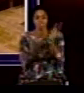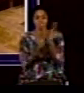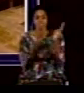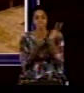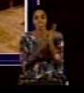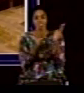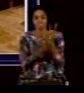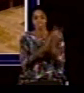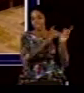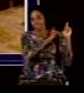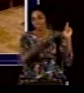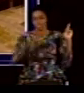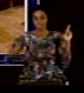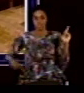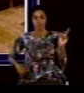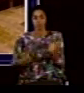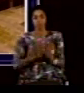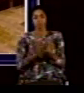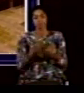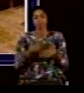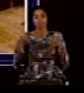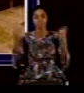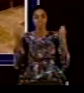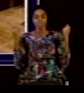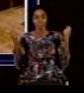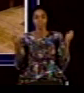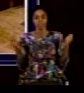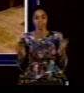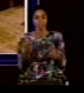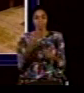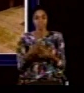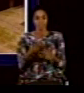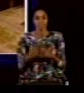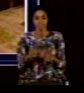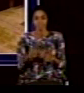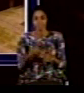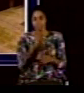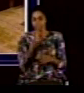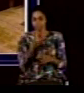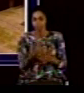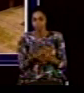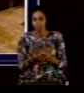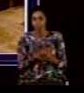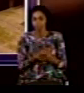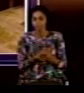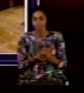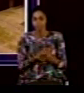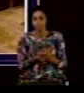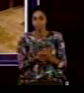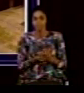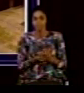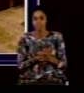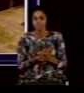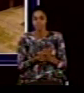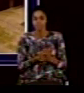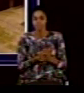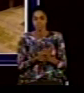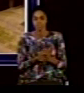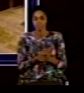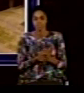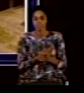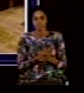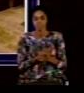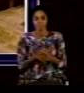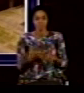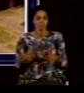Praise the Lord. Hallelujah. My name is Labaki Howard, and I attend